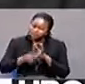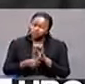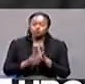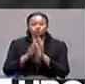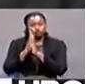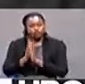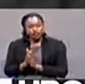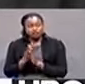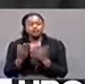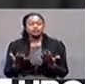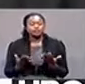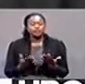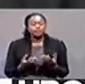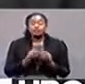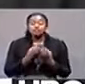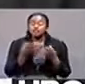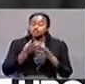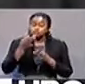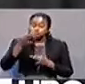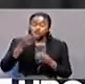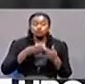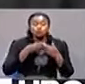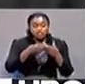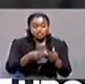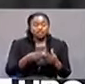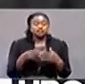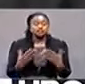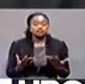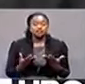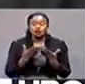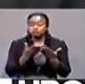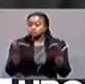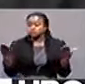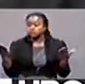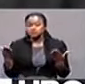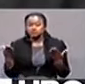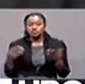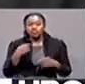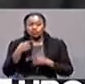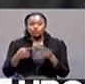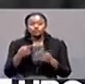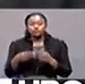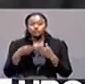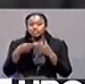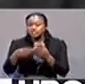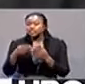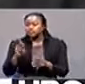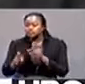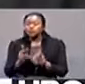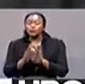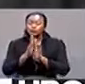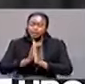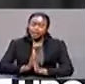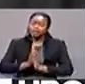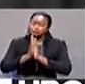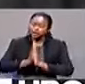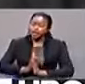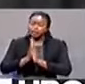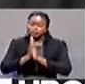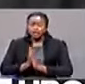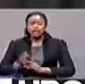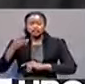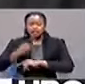Many spiritual leaders are taking our people into prayer for